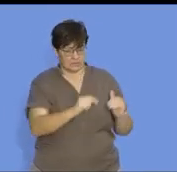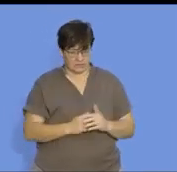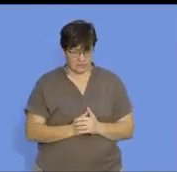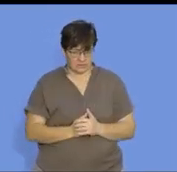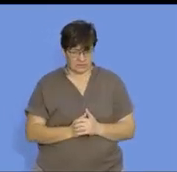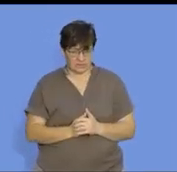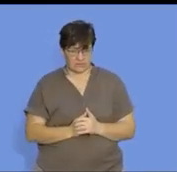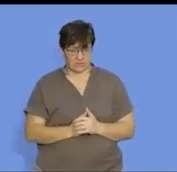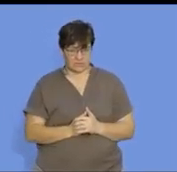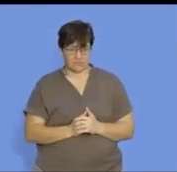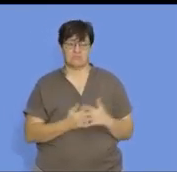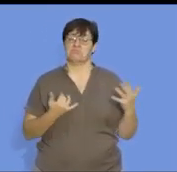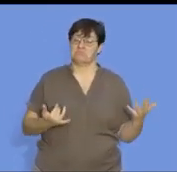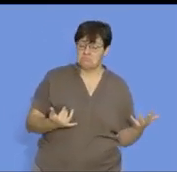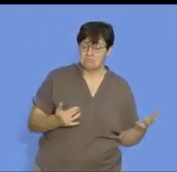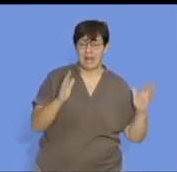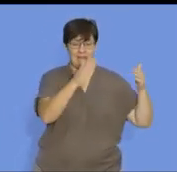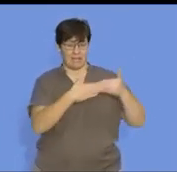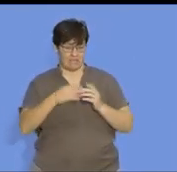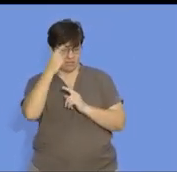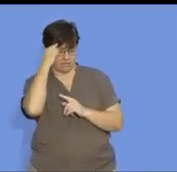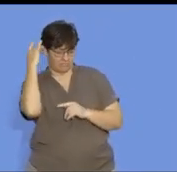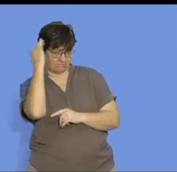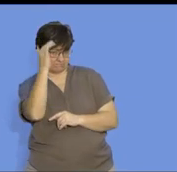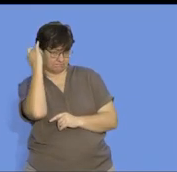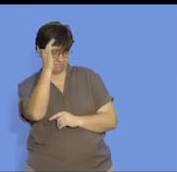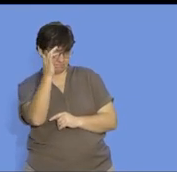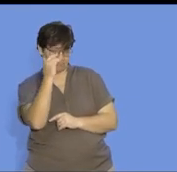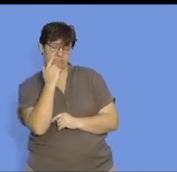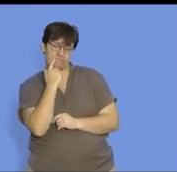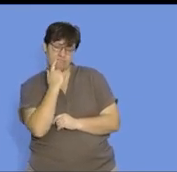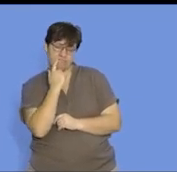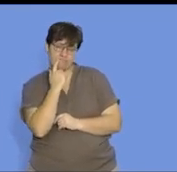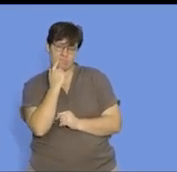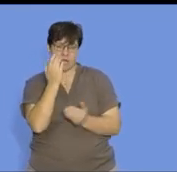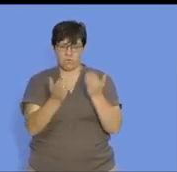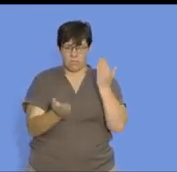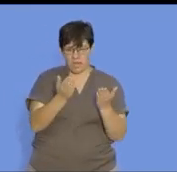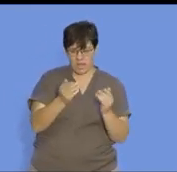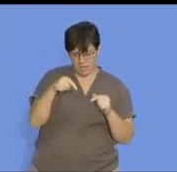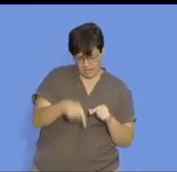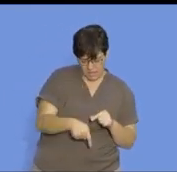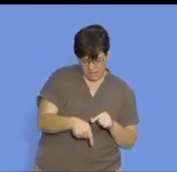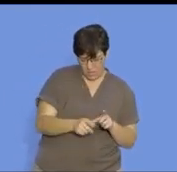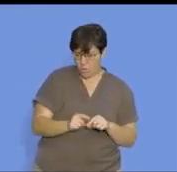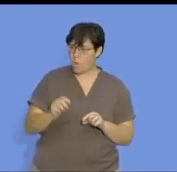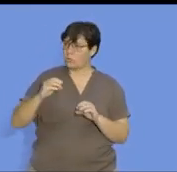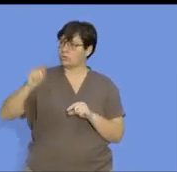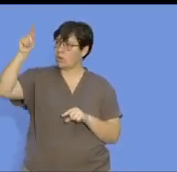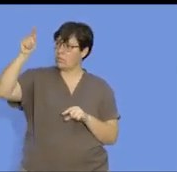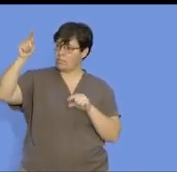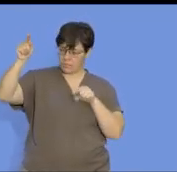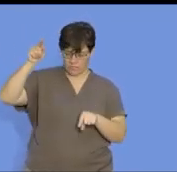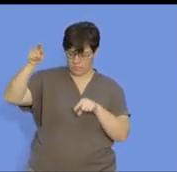Now we've got to think carefully. I can either compare to when it's at the bottom or when it's at the top. So I'm going to